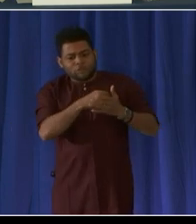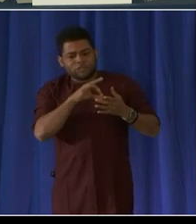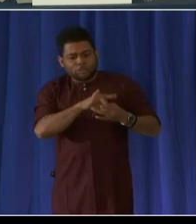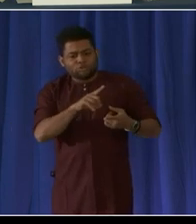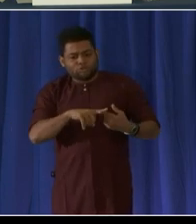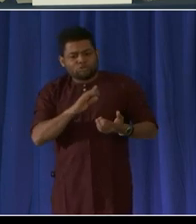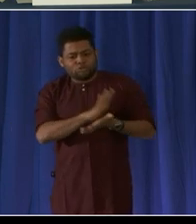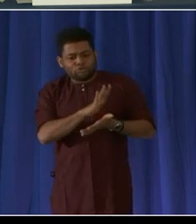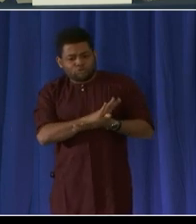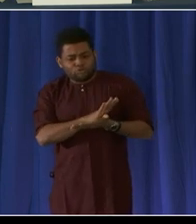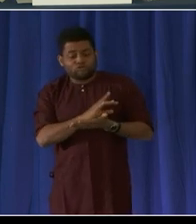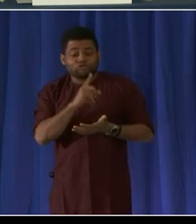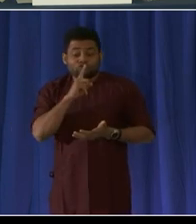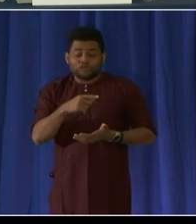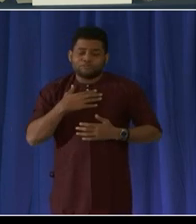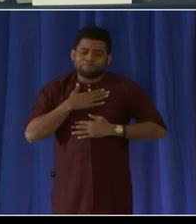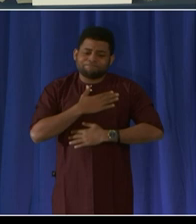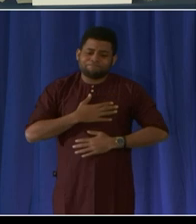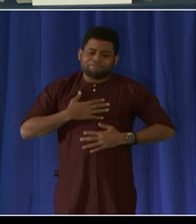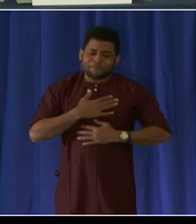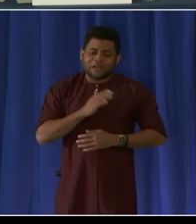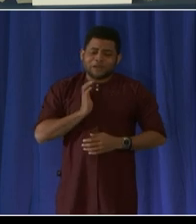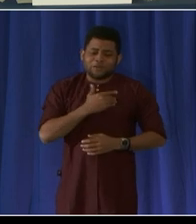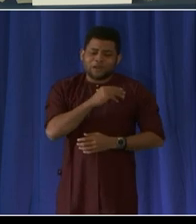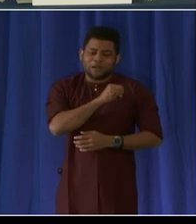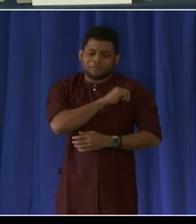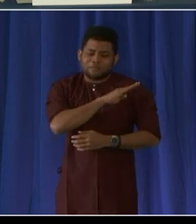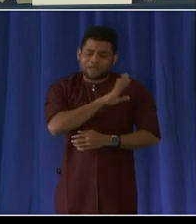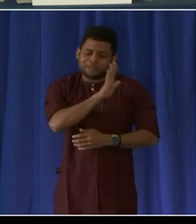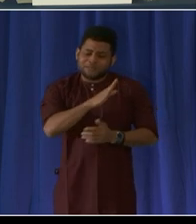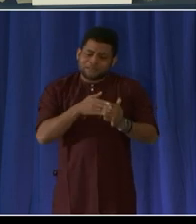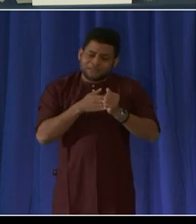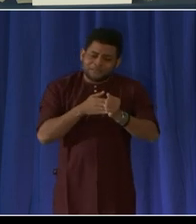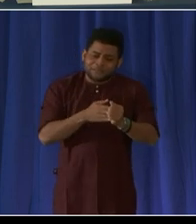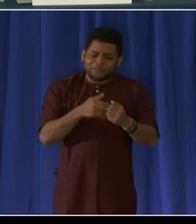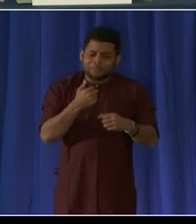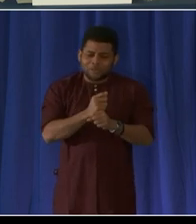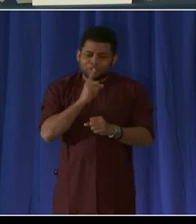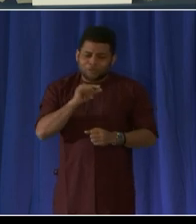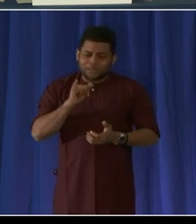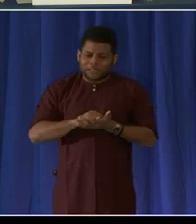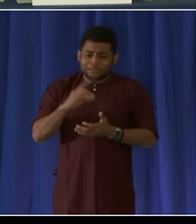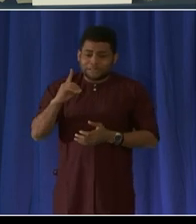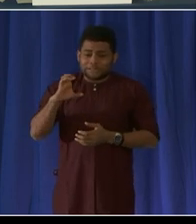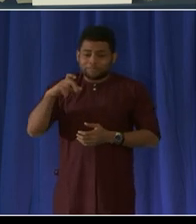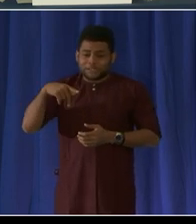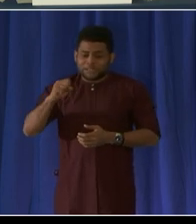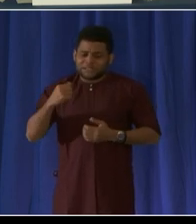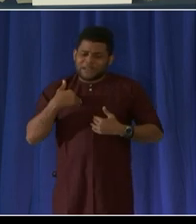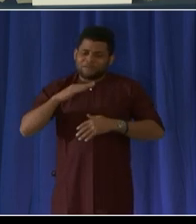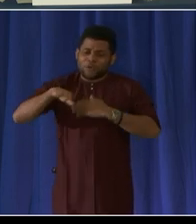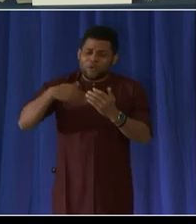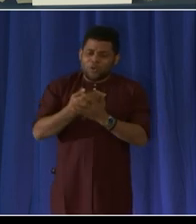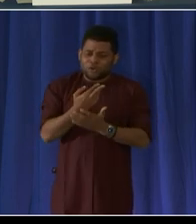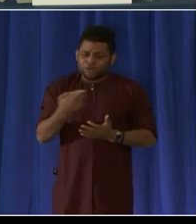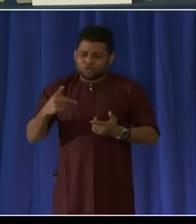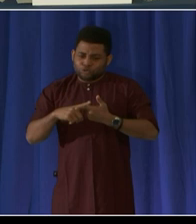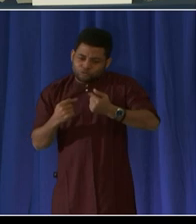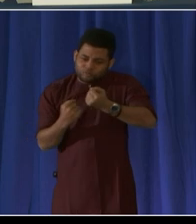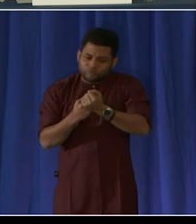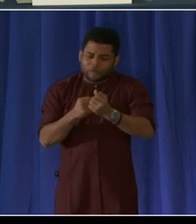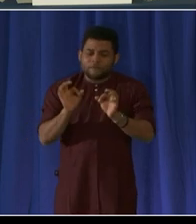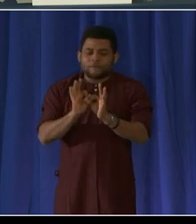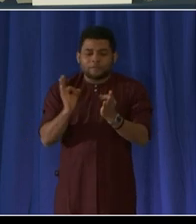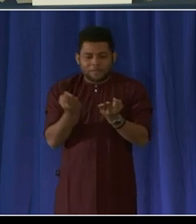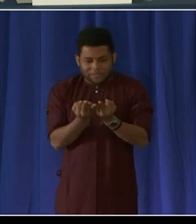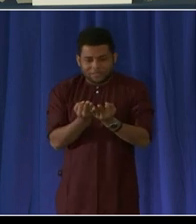We appreciate the mayor's leadership and the council's commitment to ensuring that DC Public Schools has the resources to support our students and